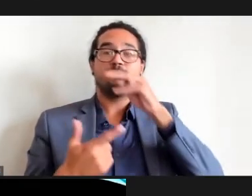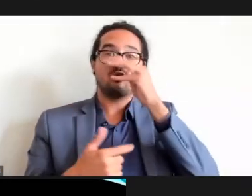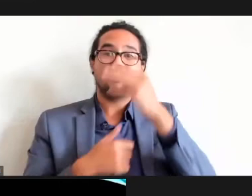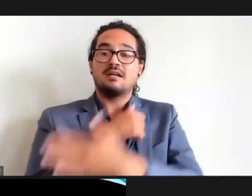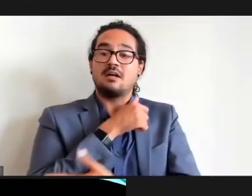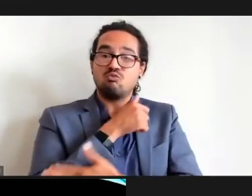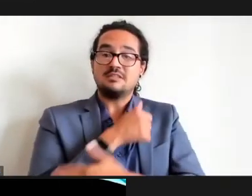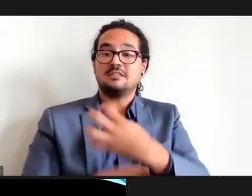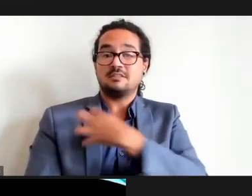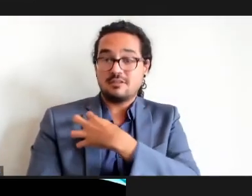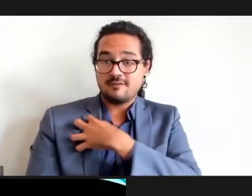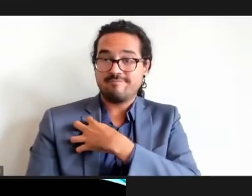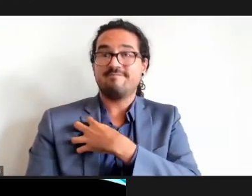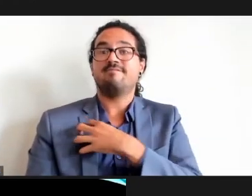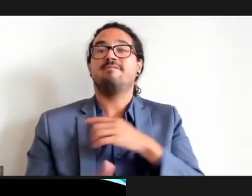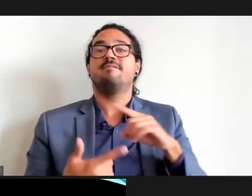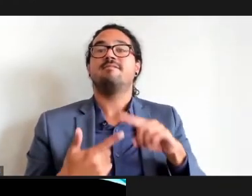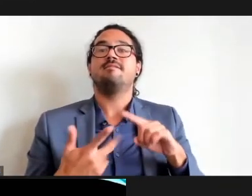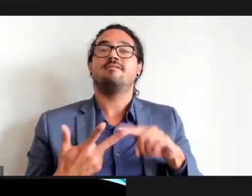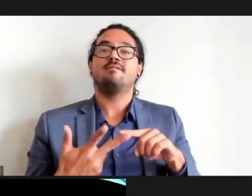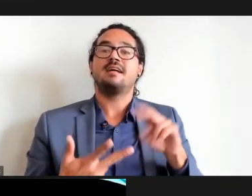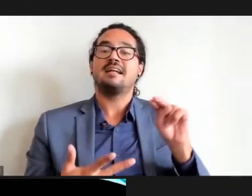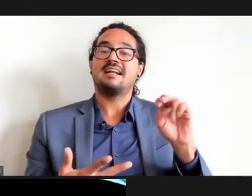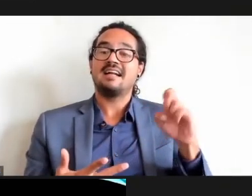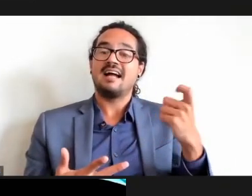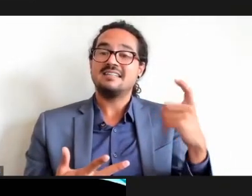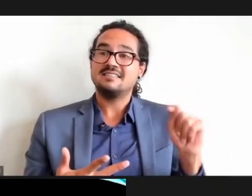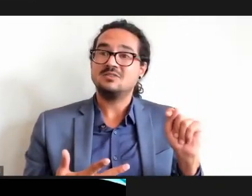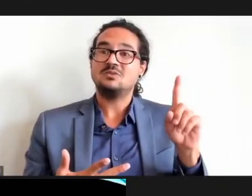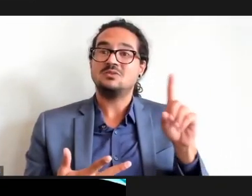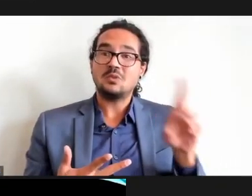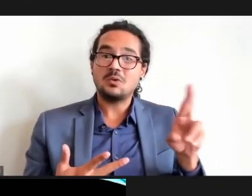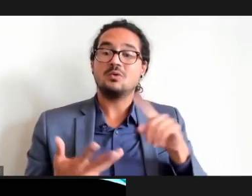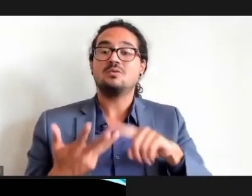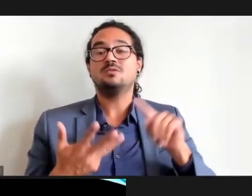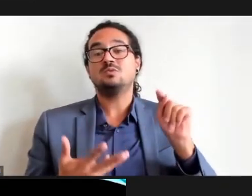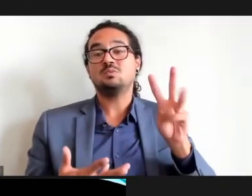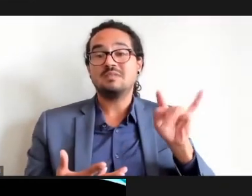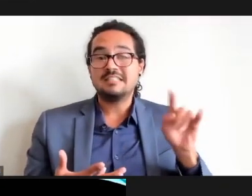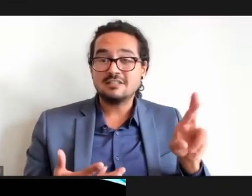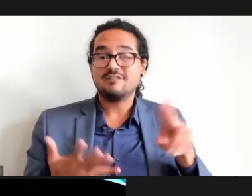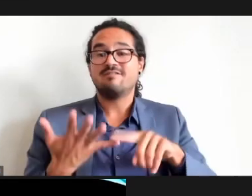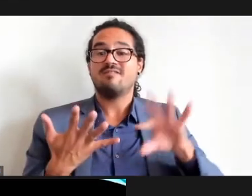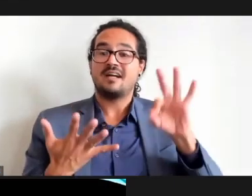keep pushing out information, hopefully give you more up-to-date information throughout the day. And we look forward